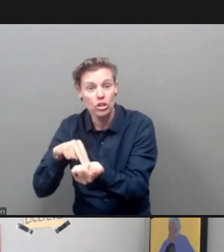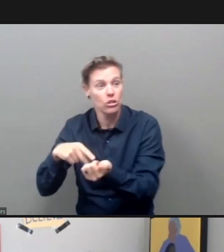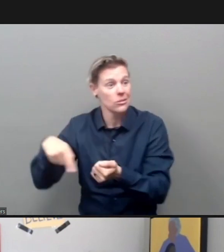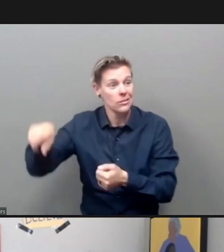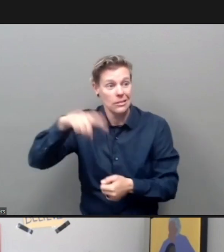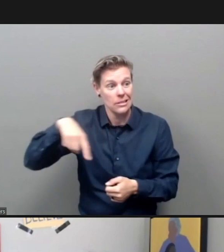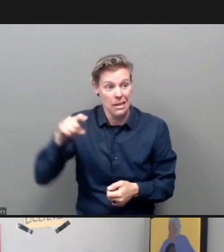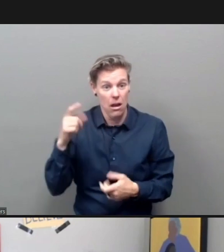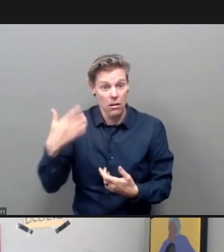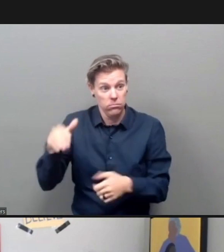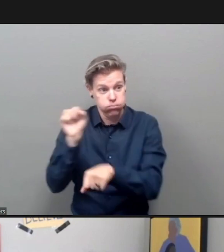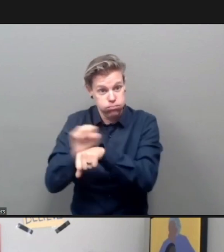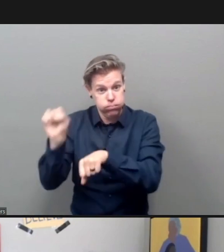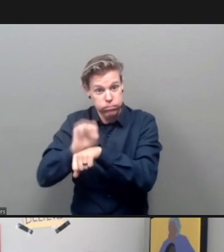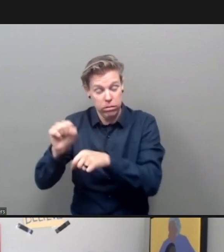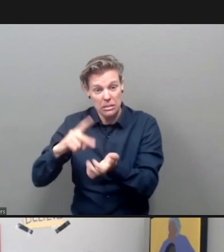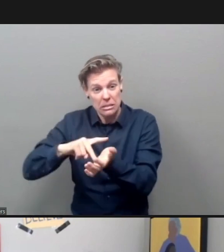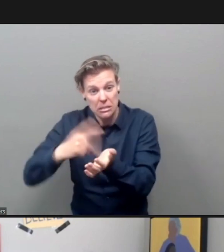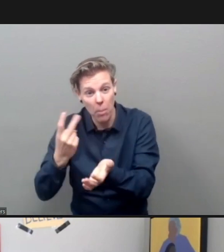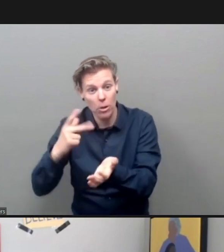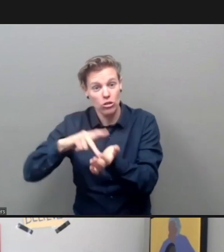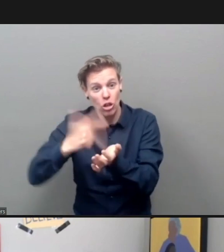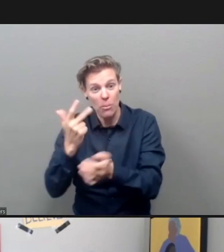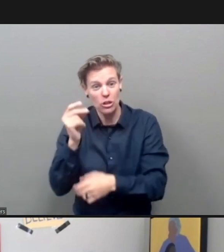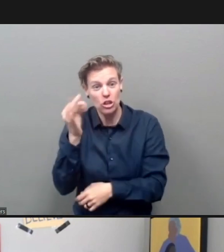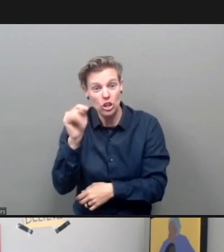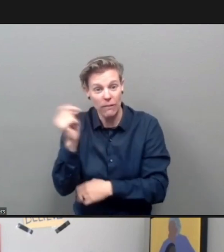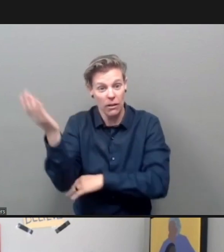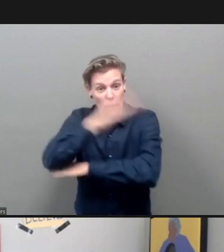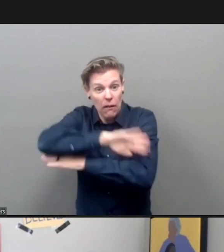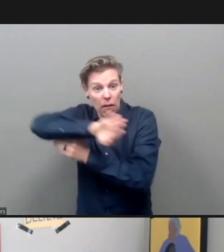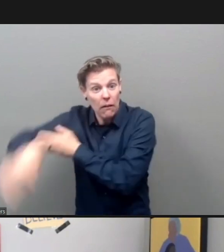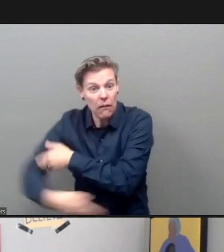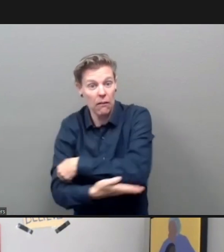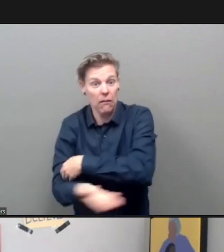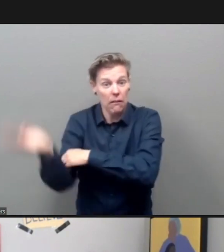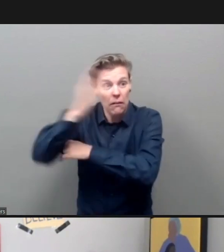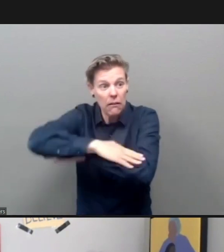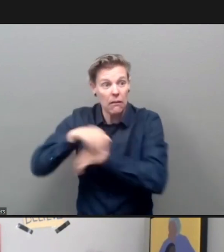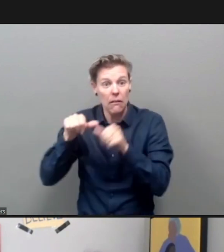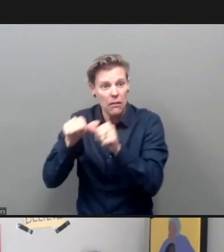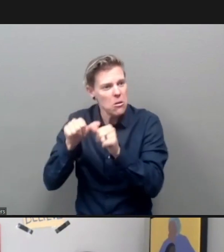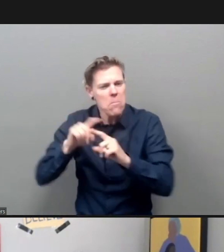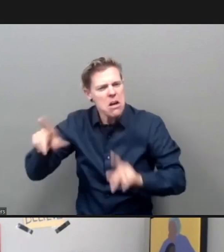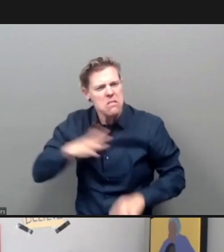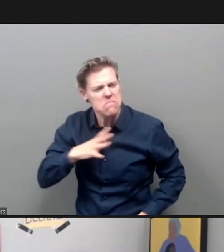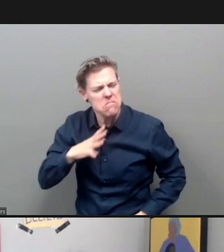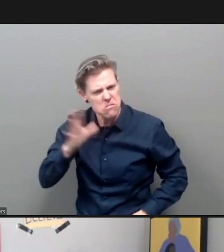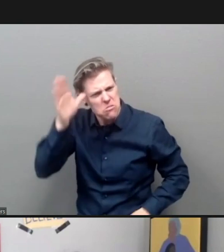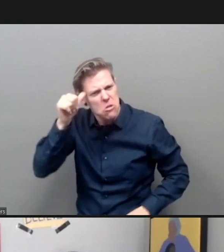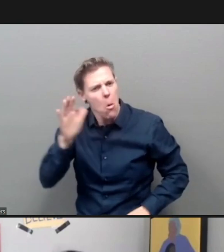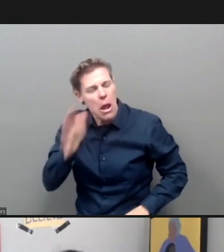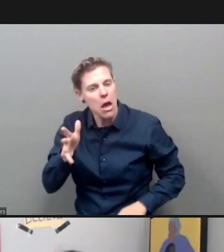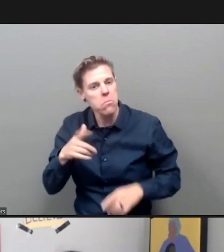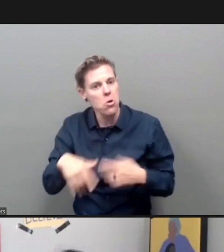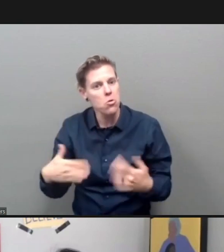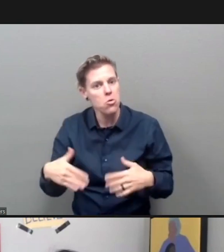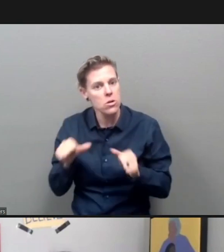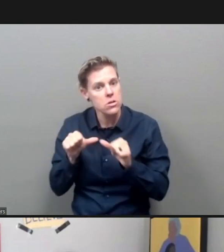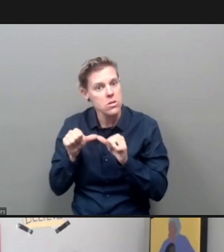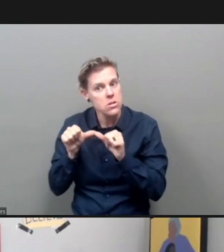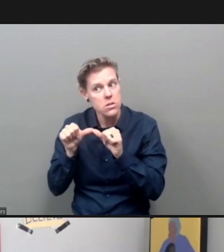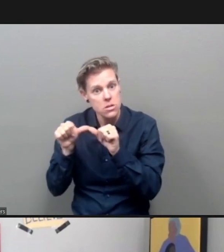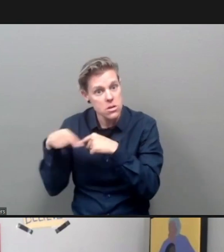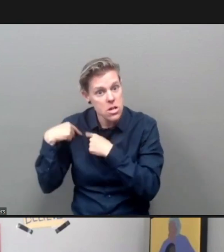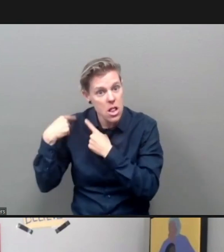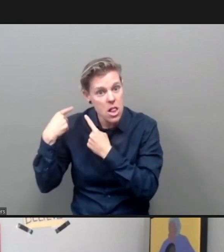because someone's life depended on it, would do it. And they've been doing it. And that's why so many